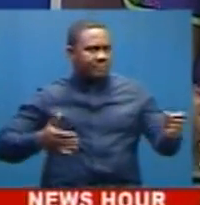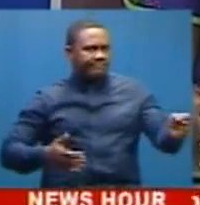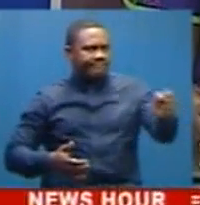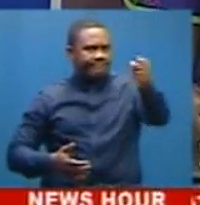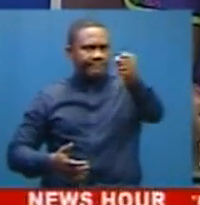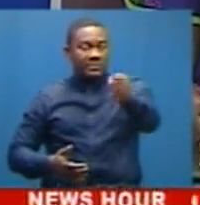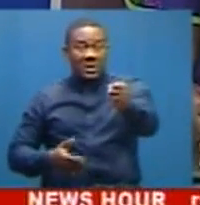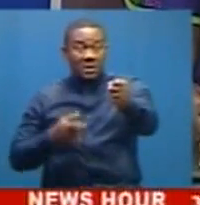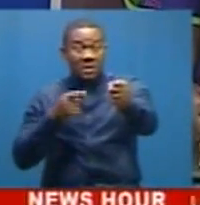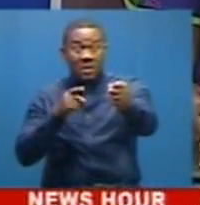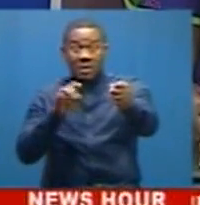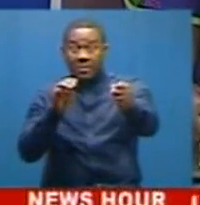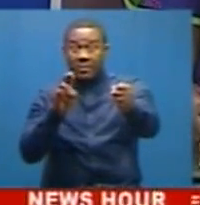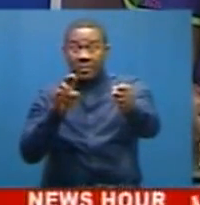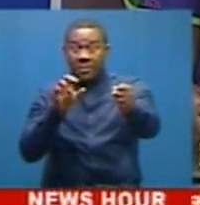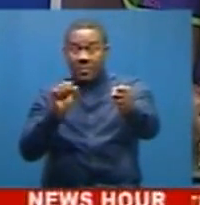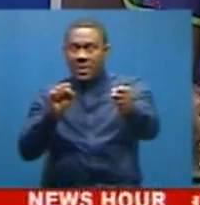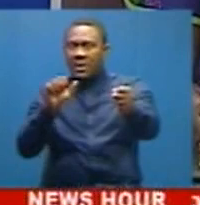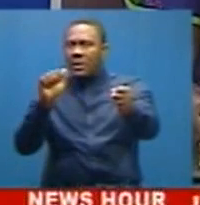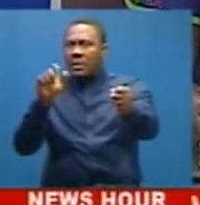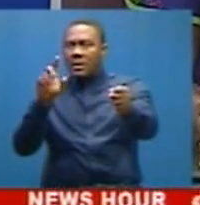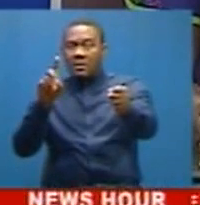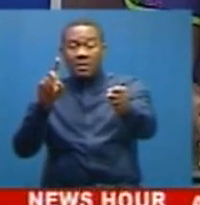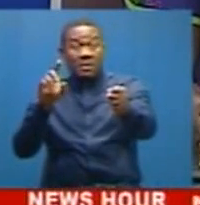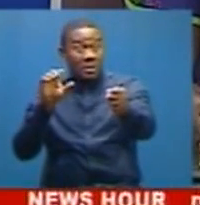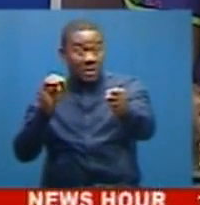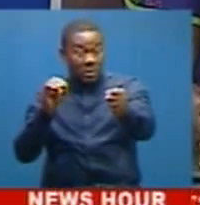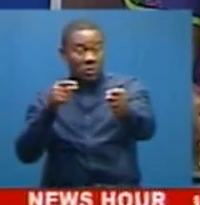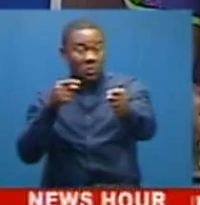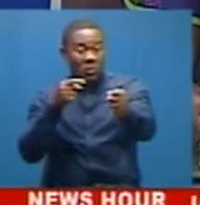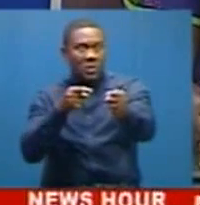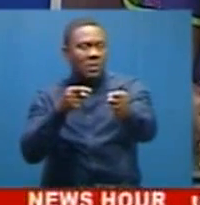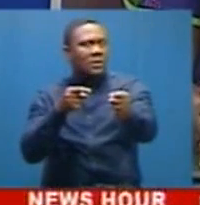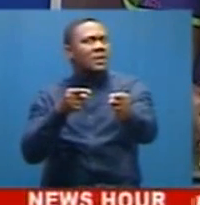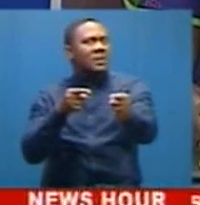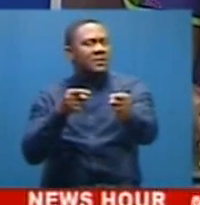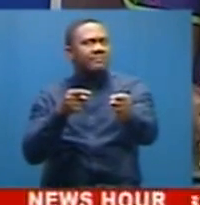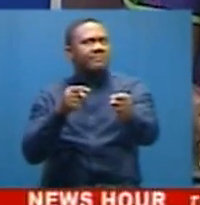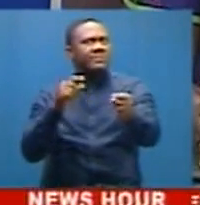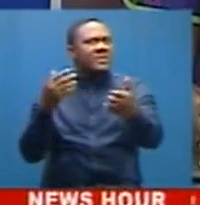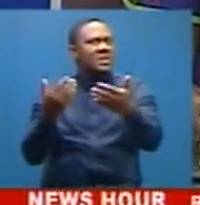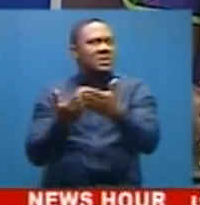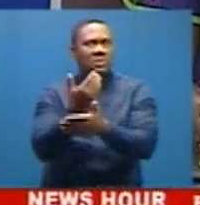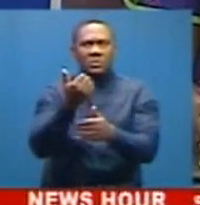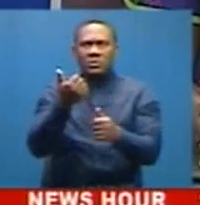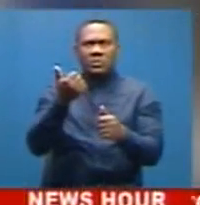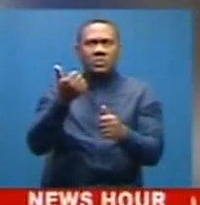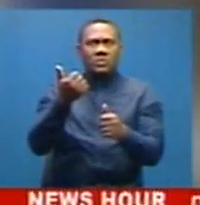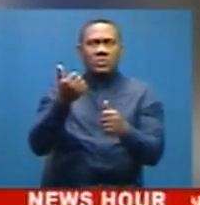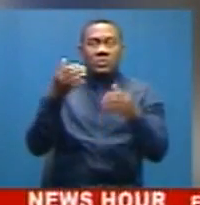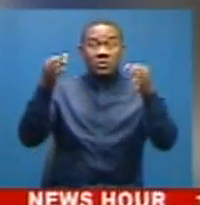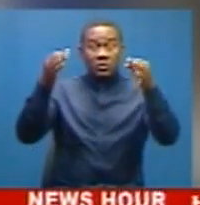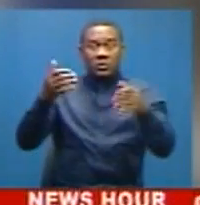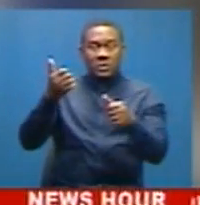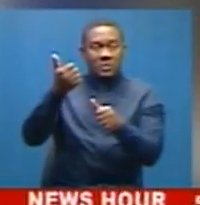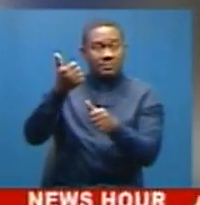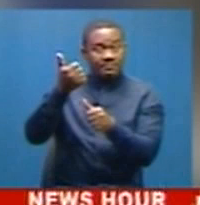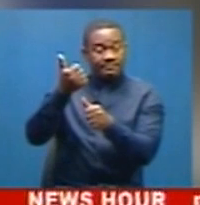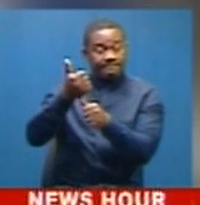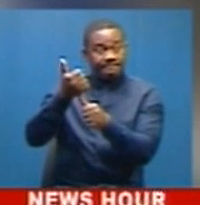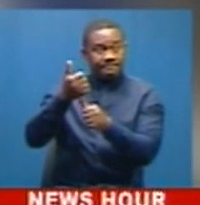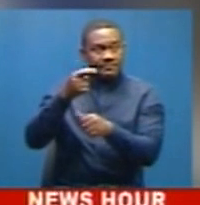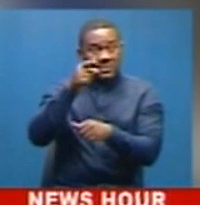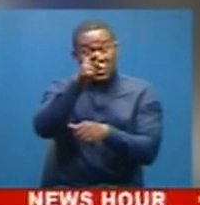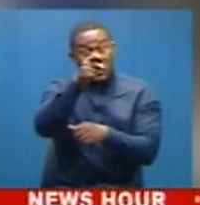Secretary. Ms. Addo takes over for Mr. Justice Alex Berchie Poku-Acheampong, who assumes duty at the Court